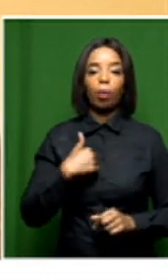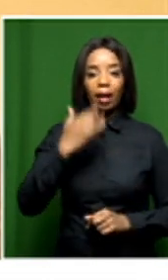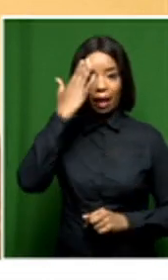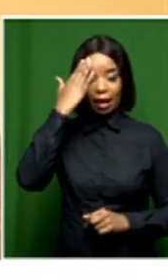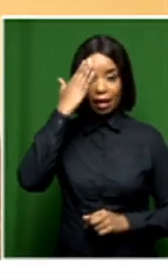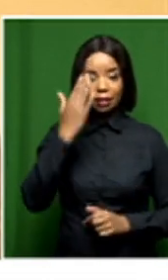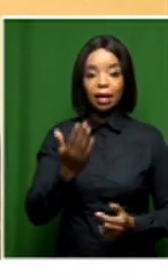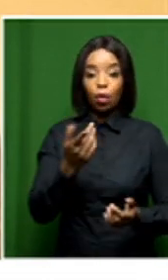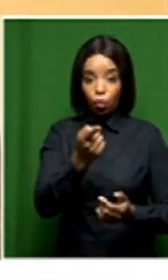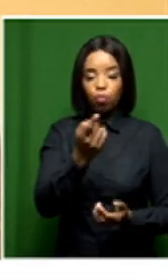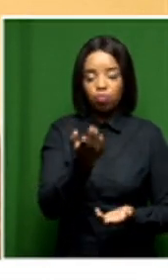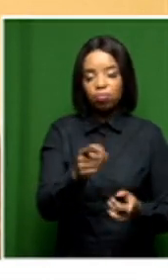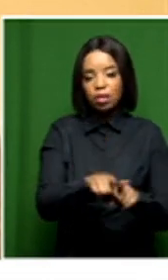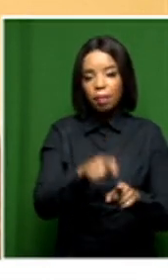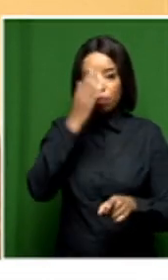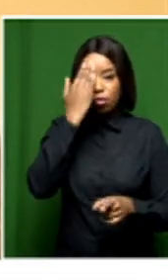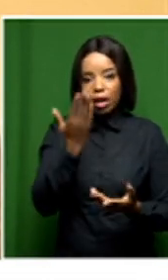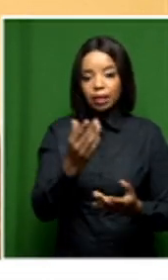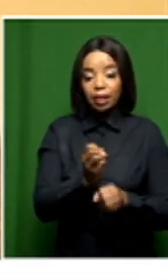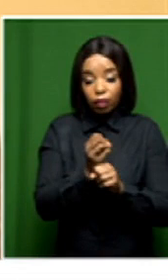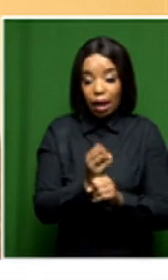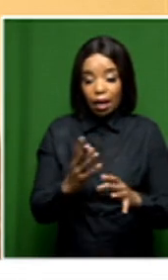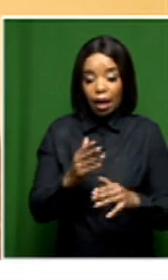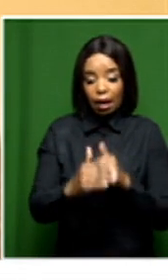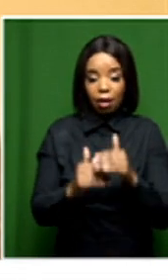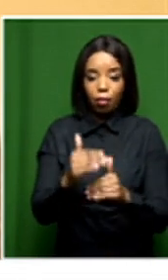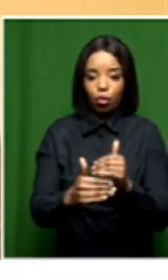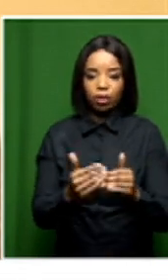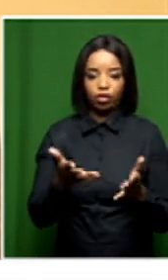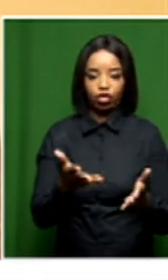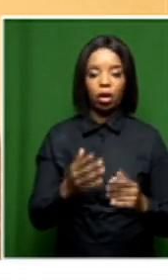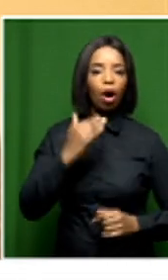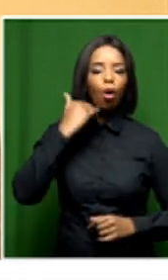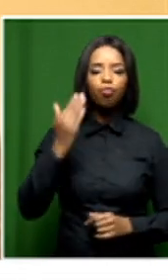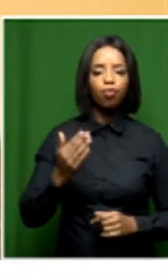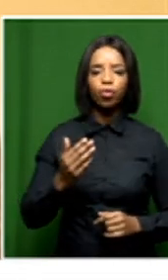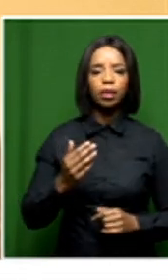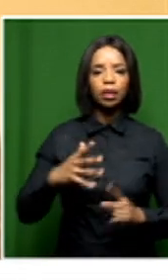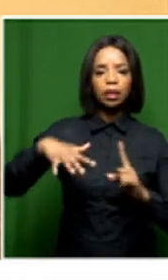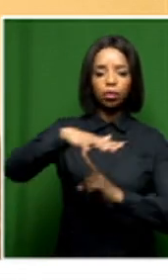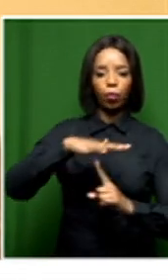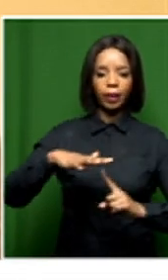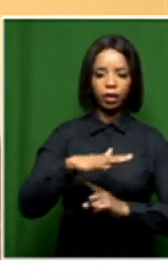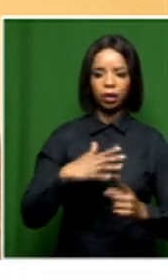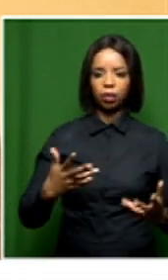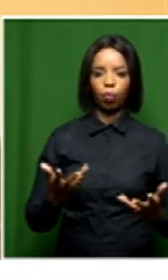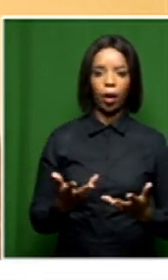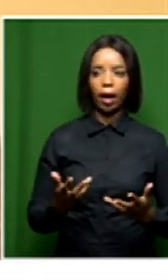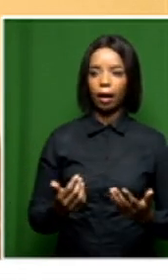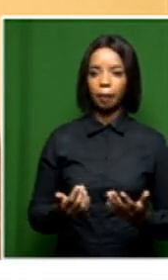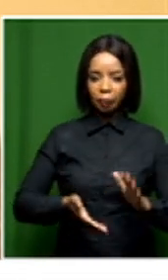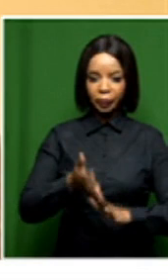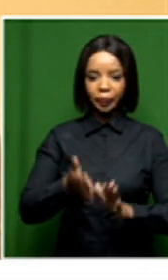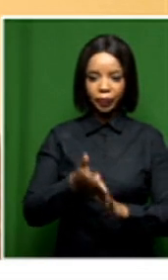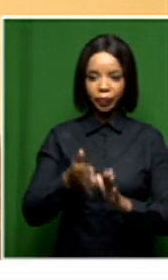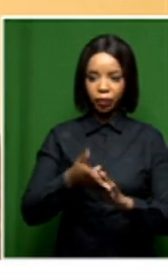engage or embark in such a process, you do not want a situation where at the end or midway, when people are being